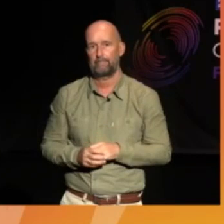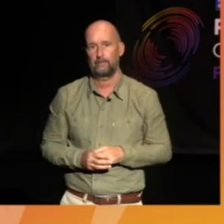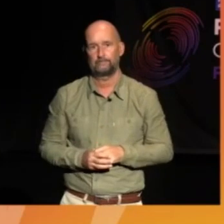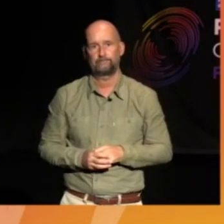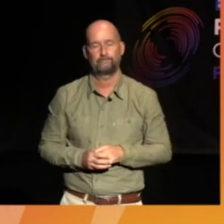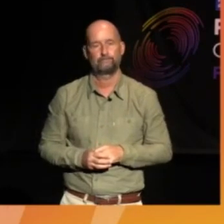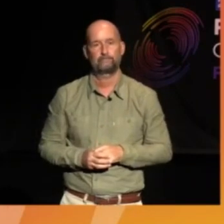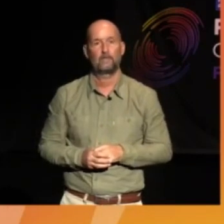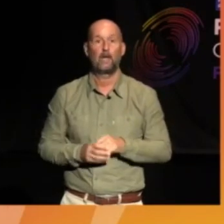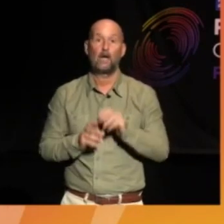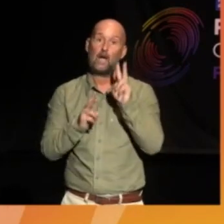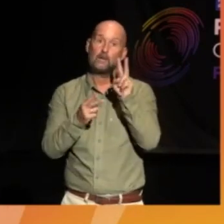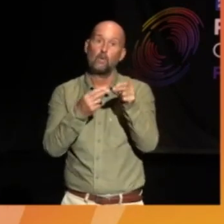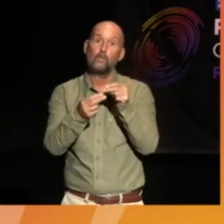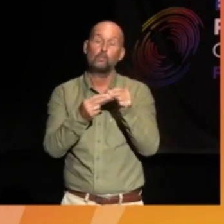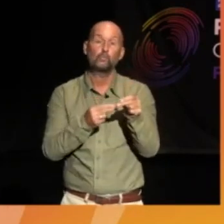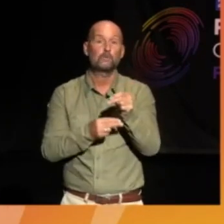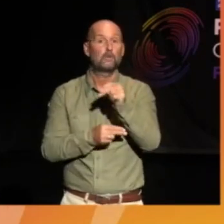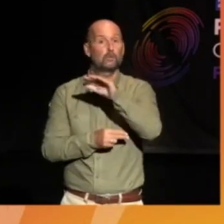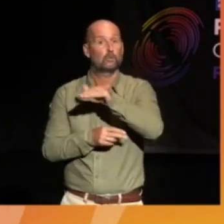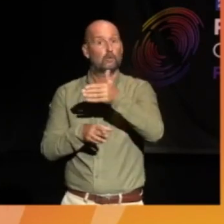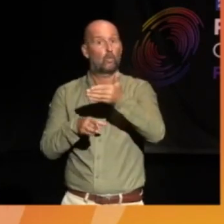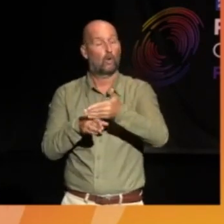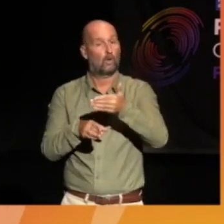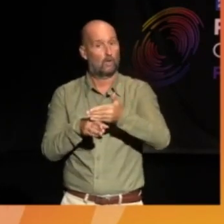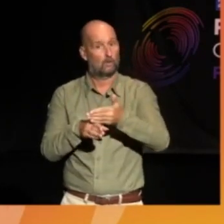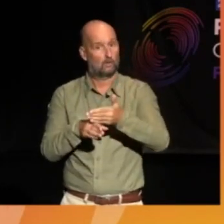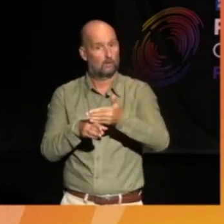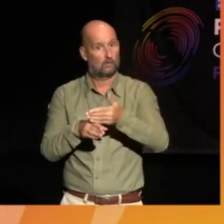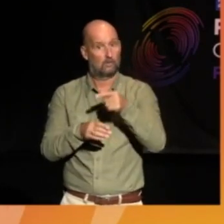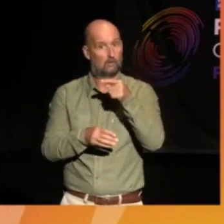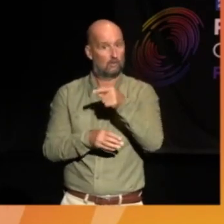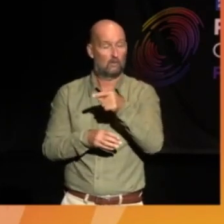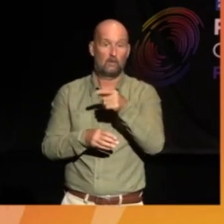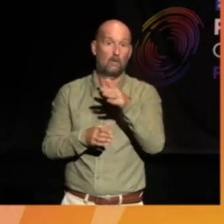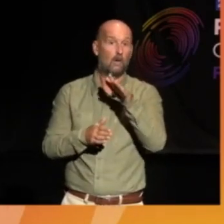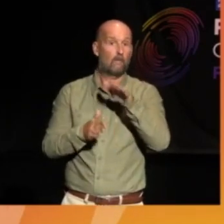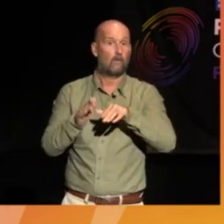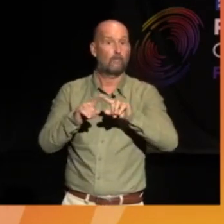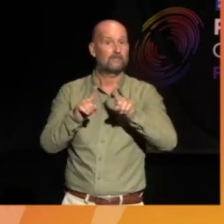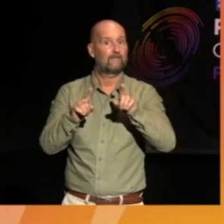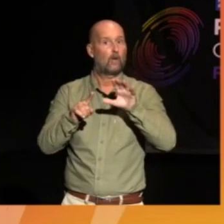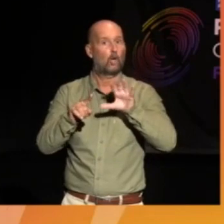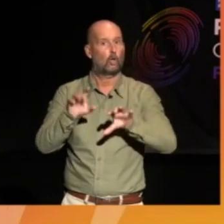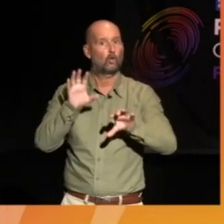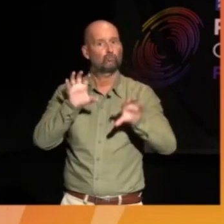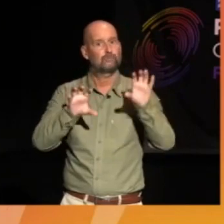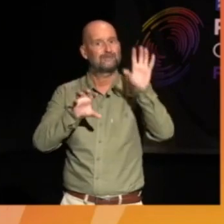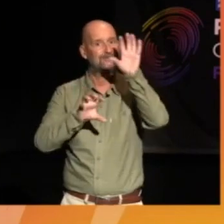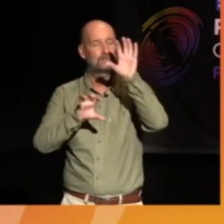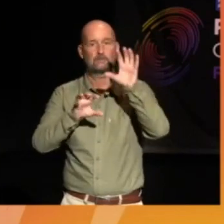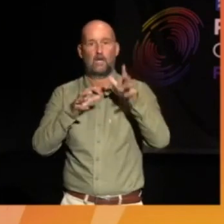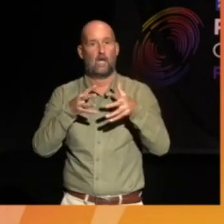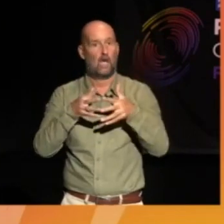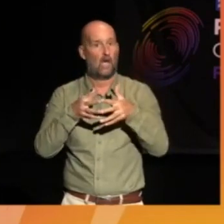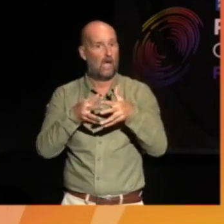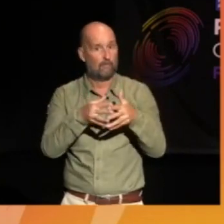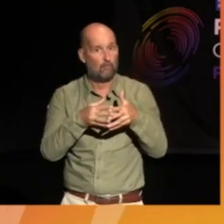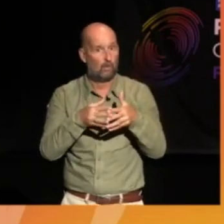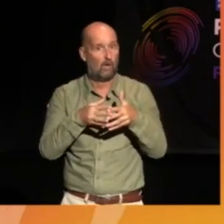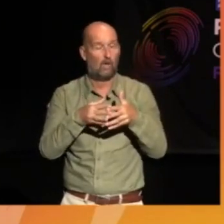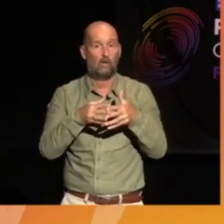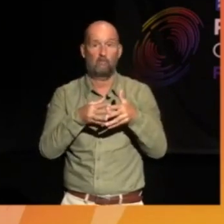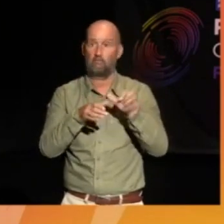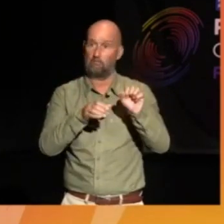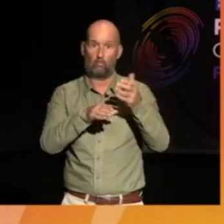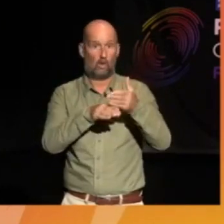heard the news that children are working. The migrated children from different countries to even United States or other developing